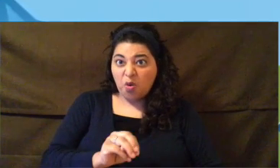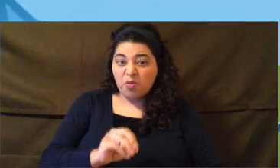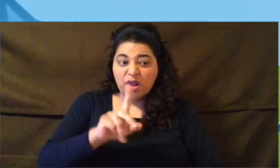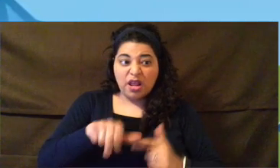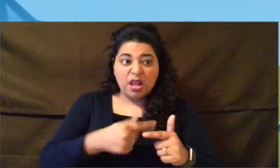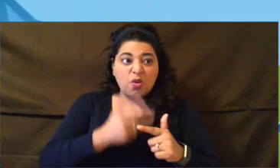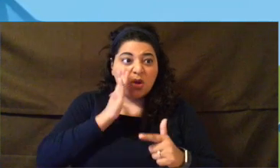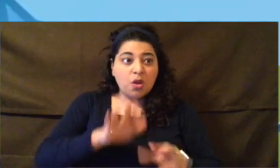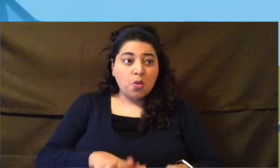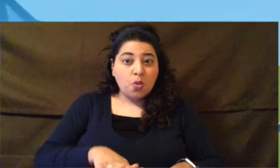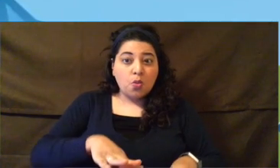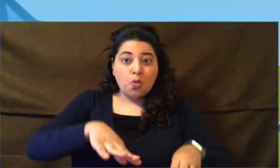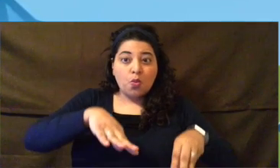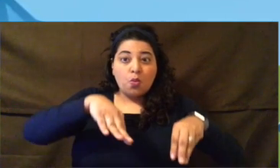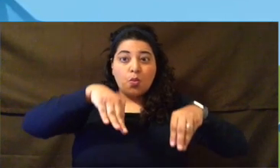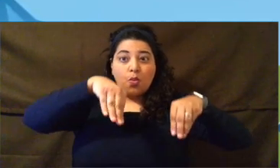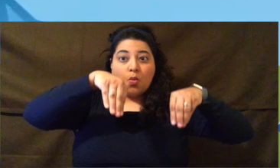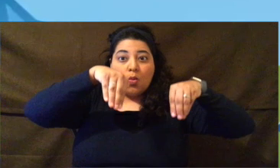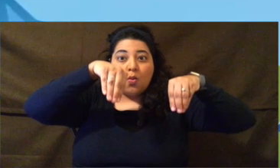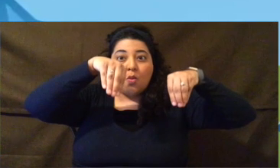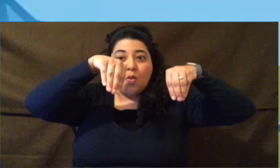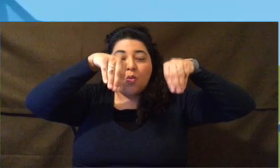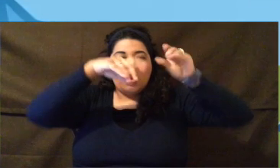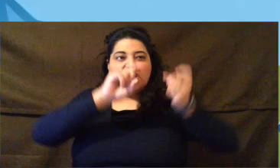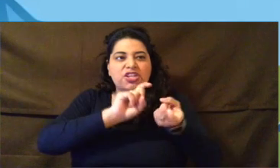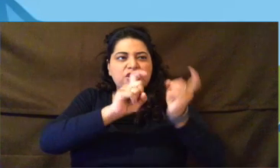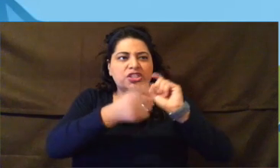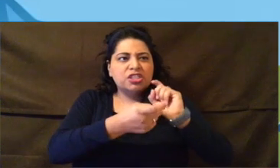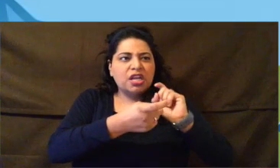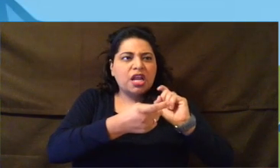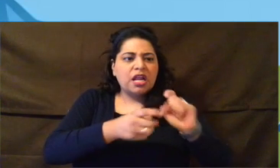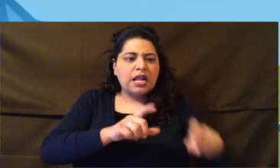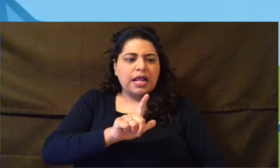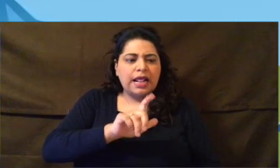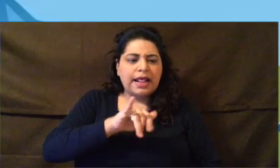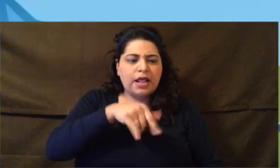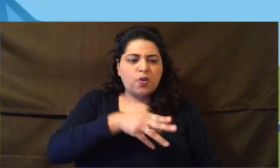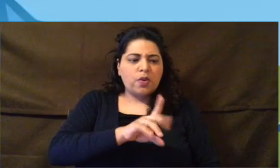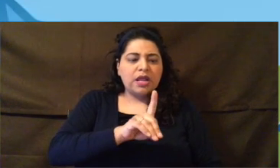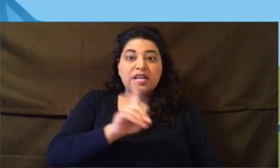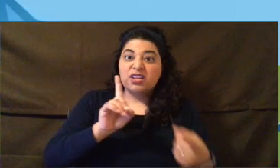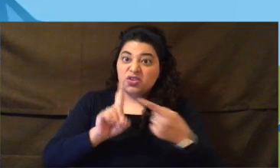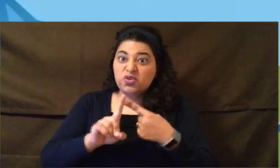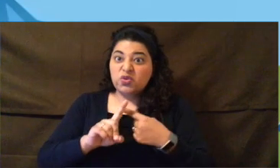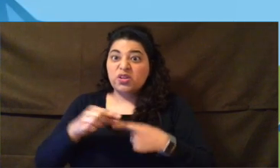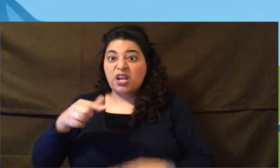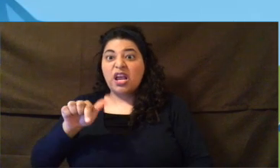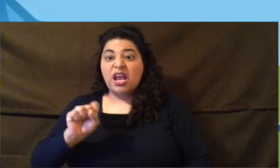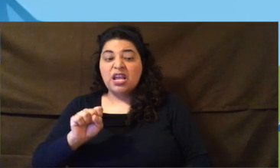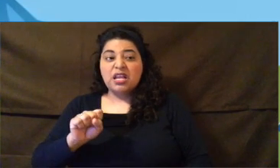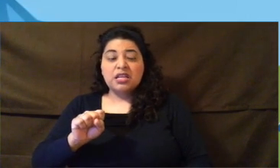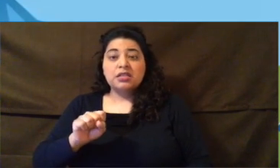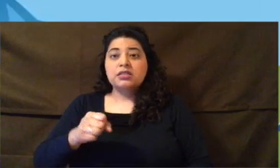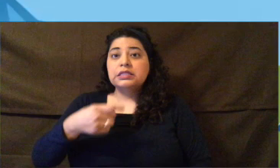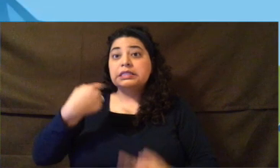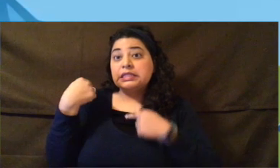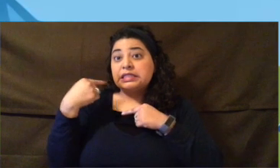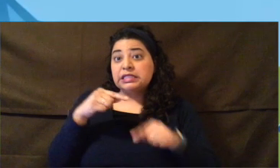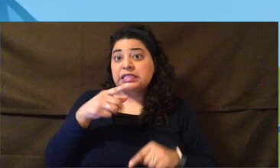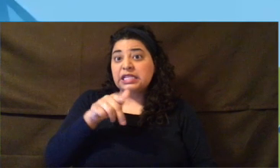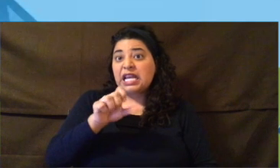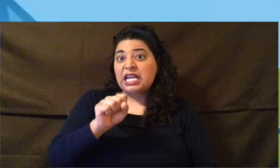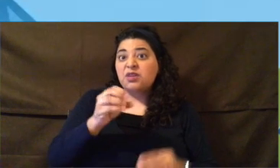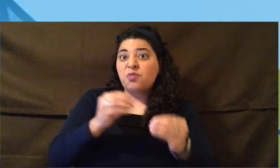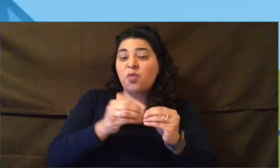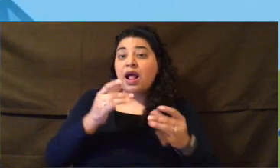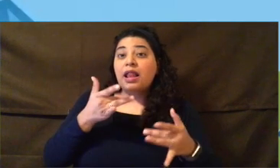process, the changing of water into a gas, is called evaporation. Because gases are lighter than liquids, water vapor rises